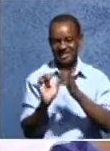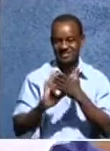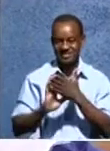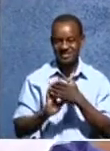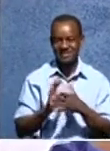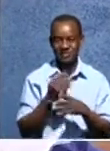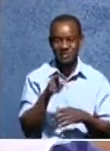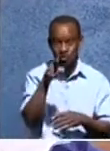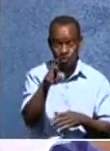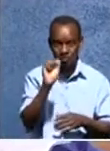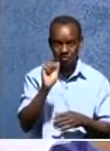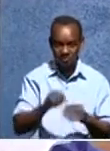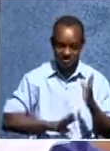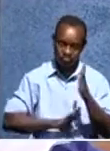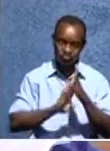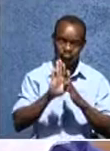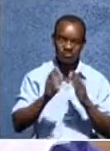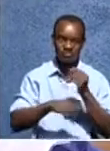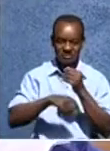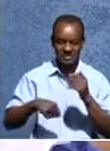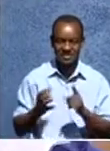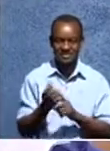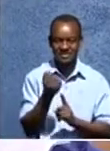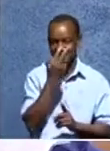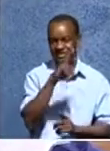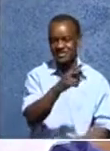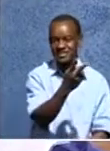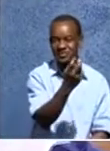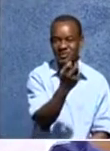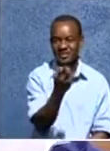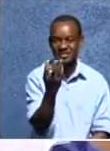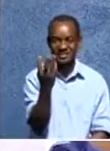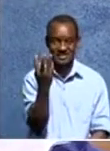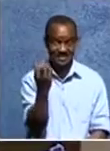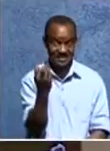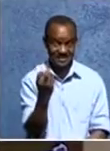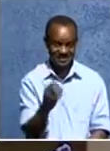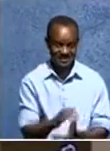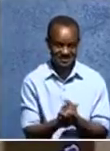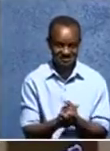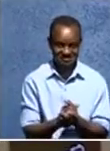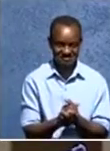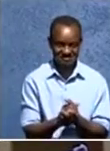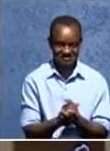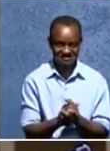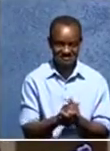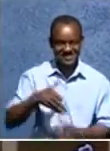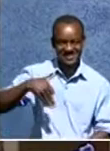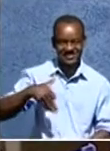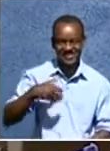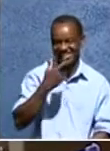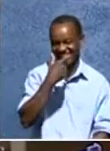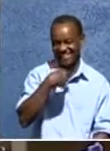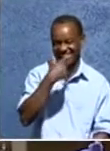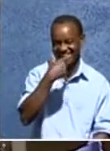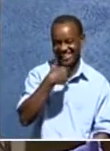to this nation so that we realize Vision 2030 and NTB4. Thank you. Namibia, the smile on the face of